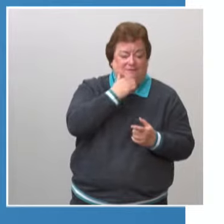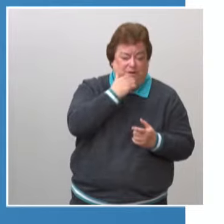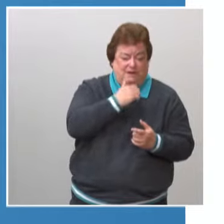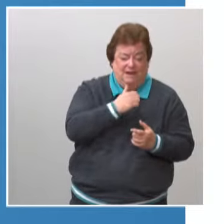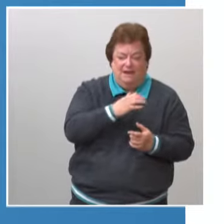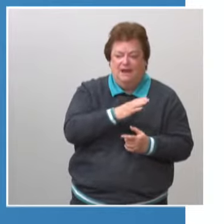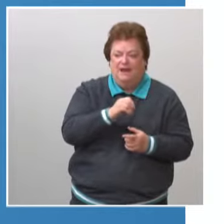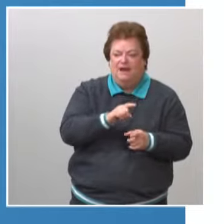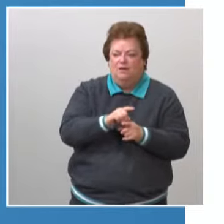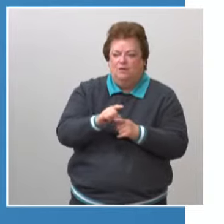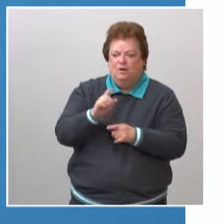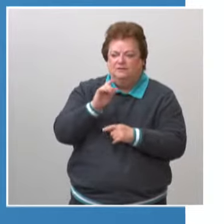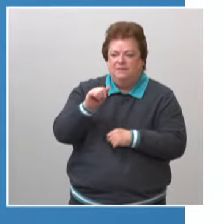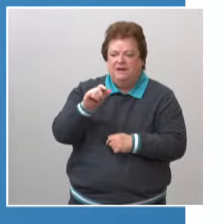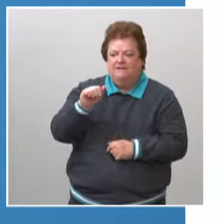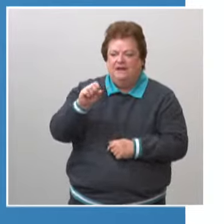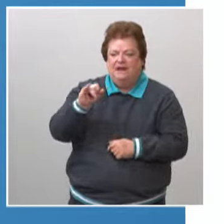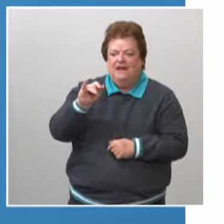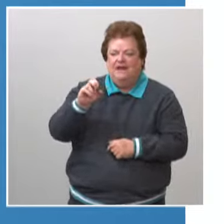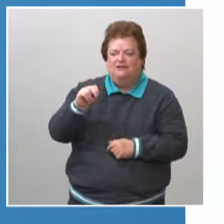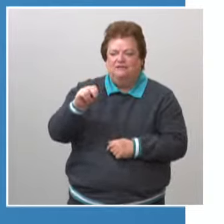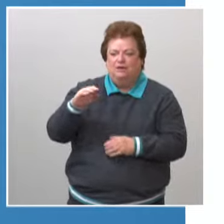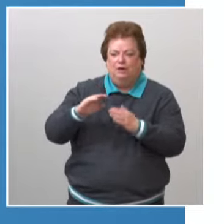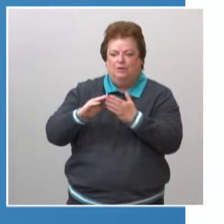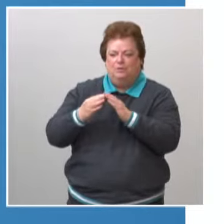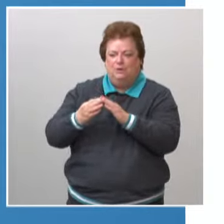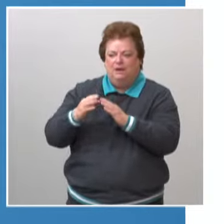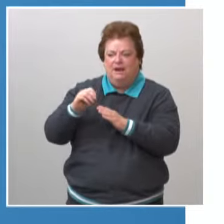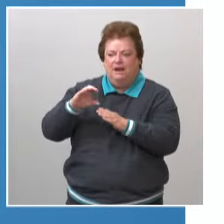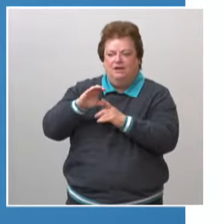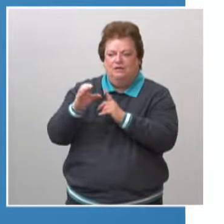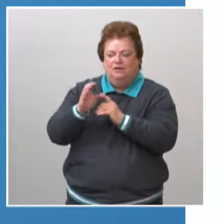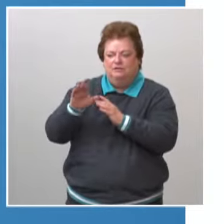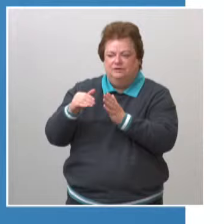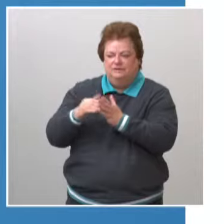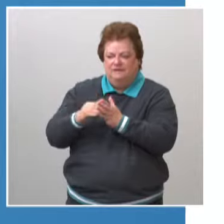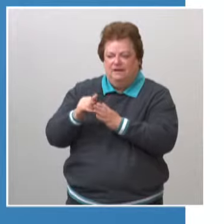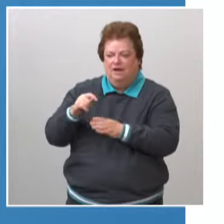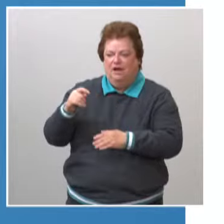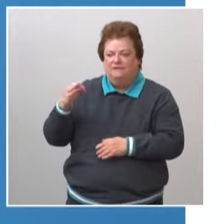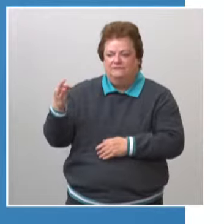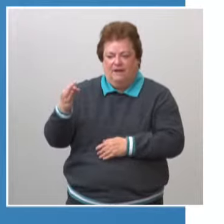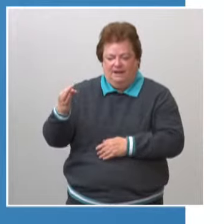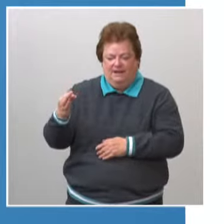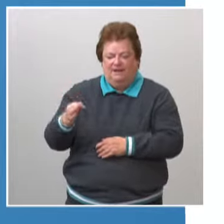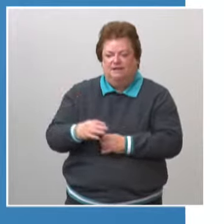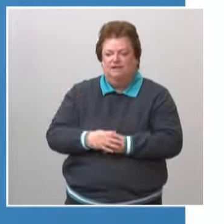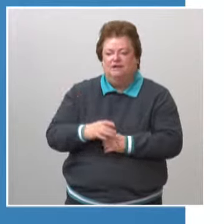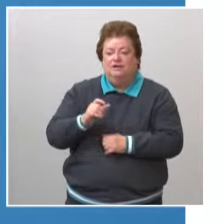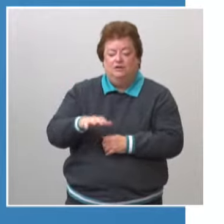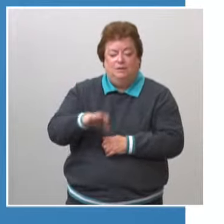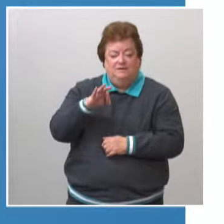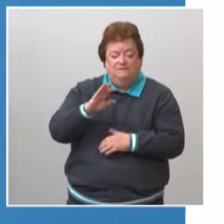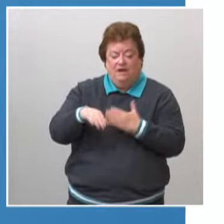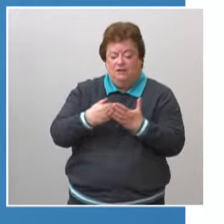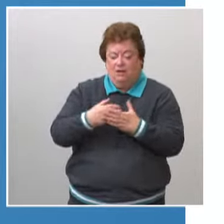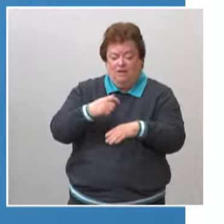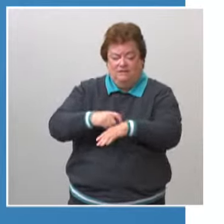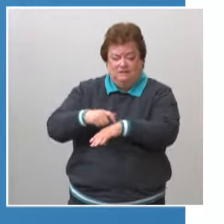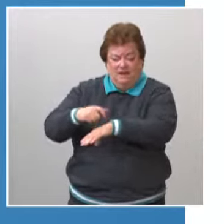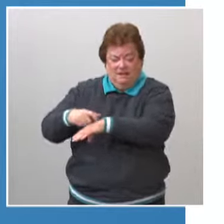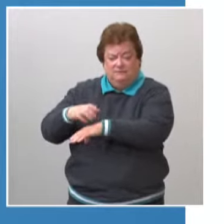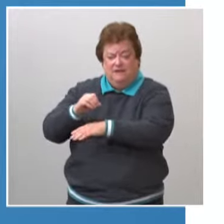be at the Asian Community and Cultural Center on Friday from 11 to 1 p.m. You can find more clinic times and locations